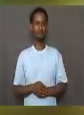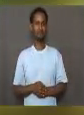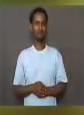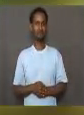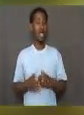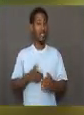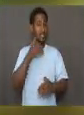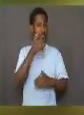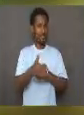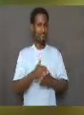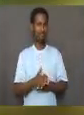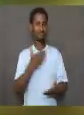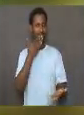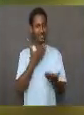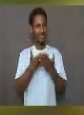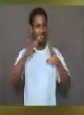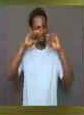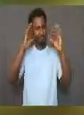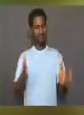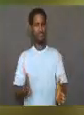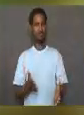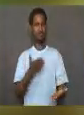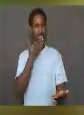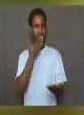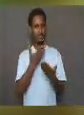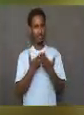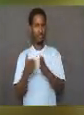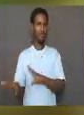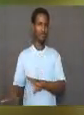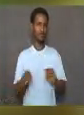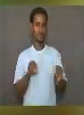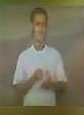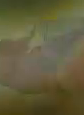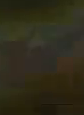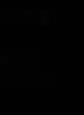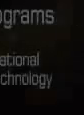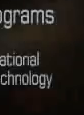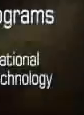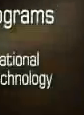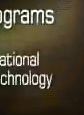Until then, thank you, teacher. Thank you, students.